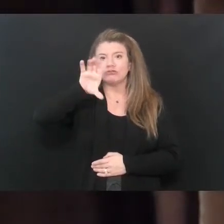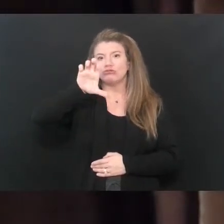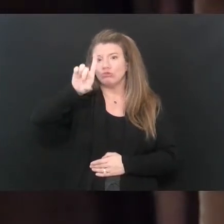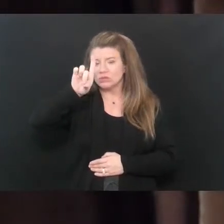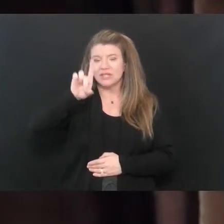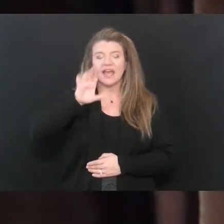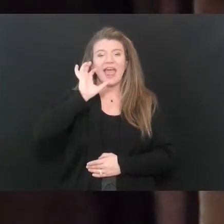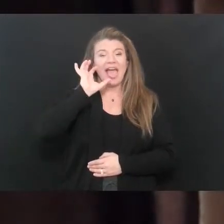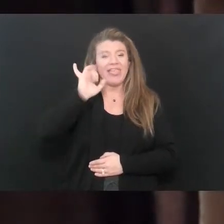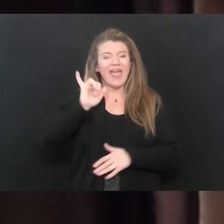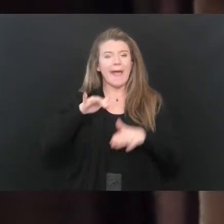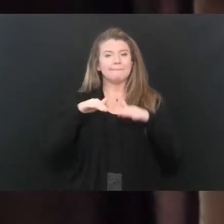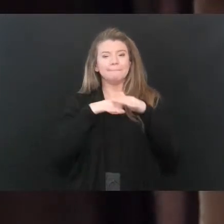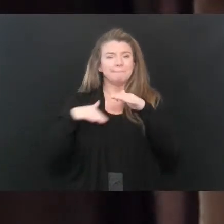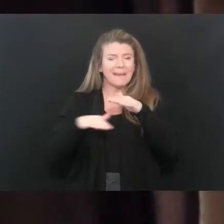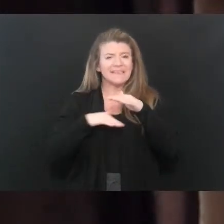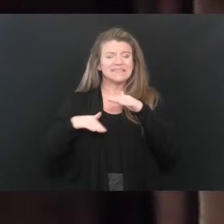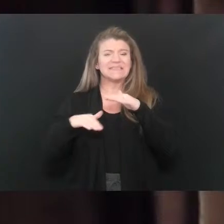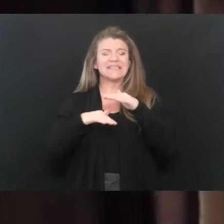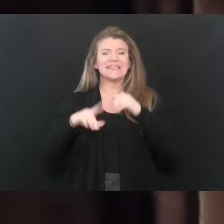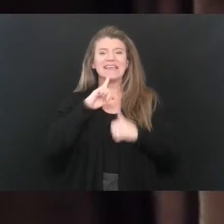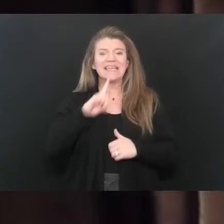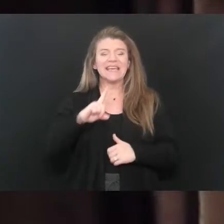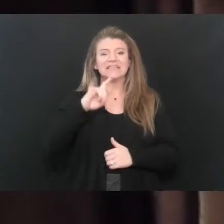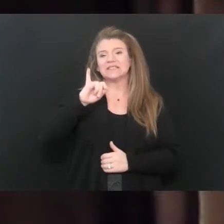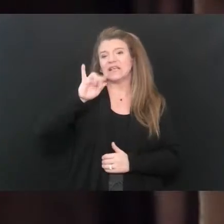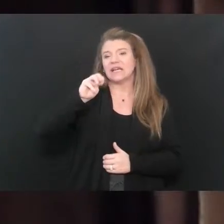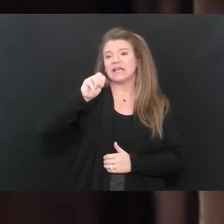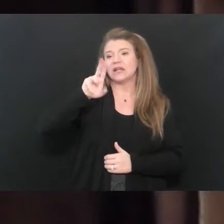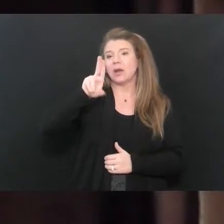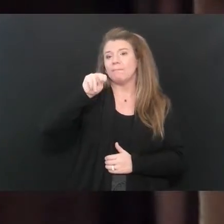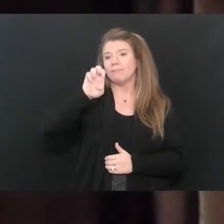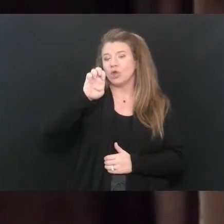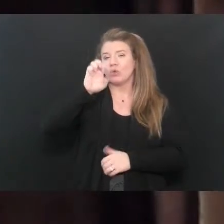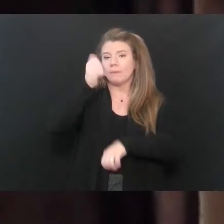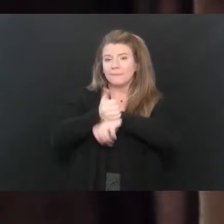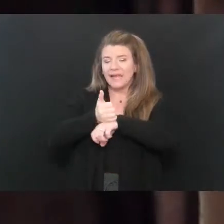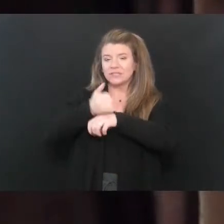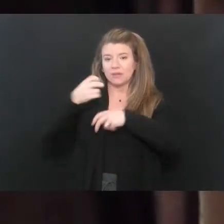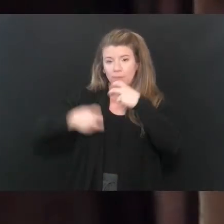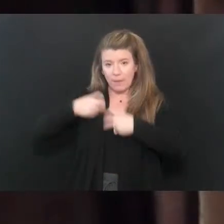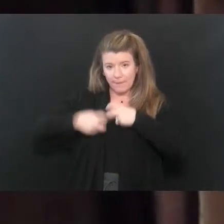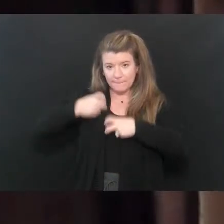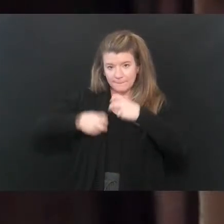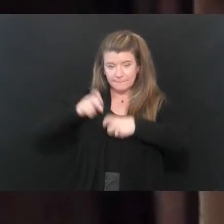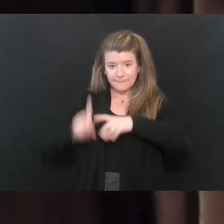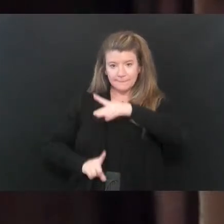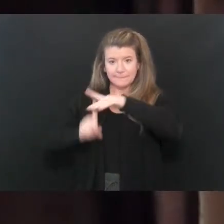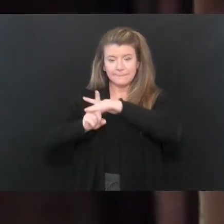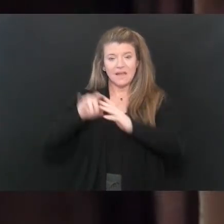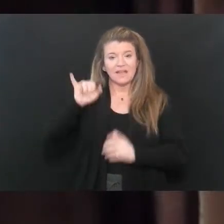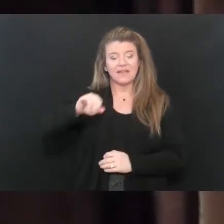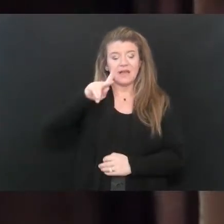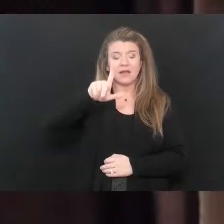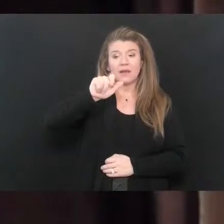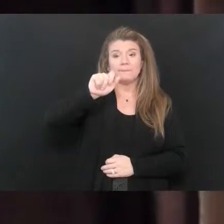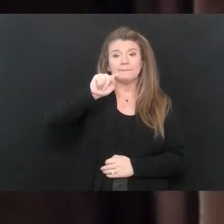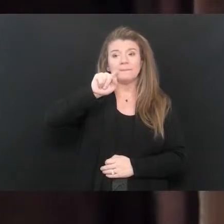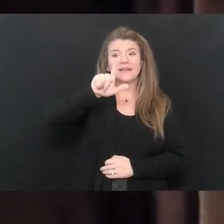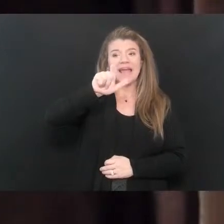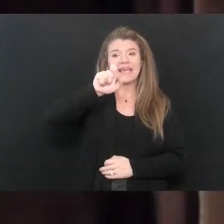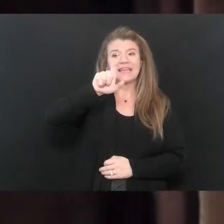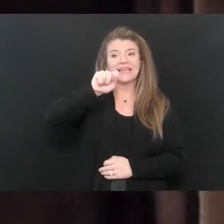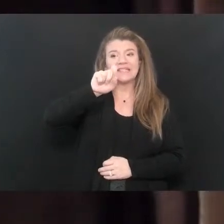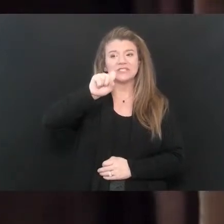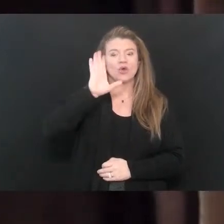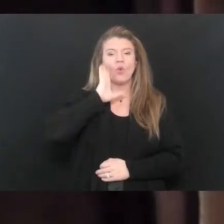which basically is a immune-based problem where the platelets, which are the blood clotting